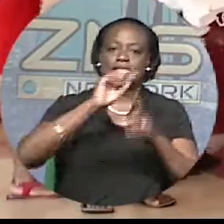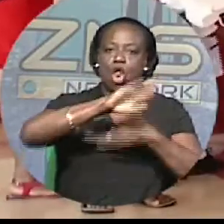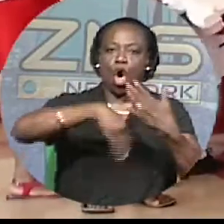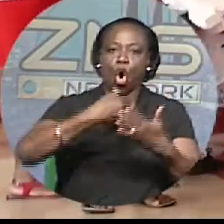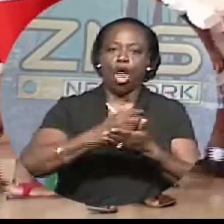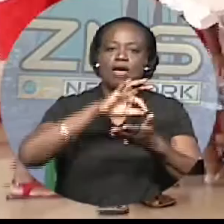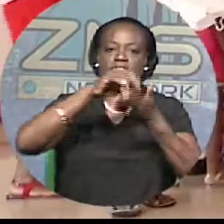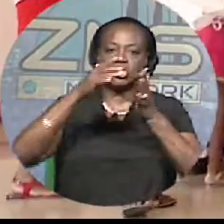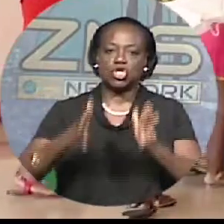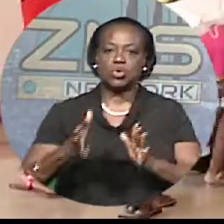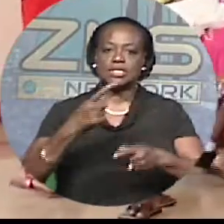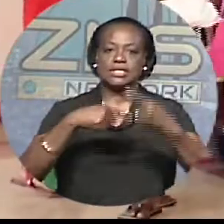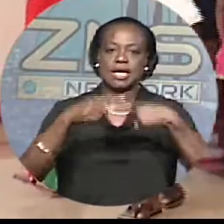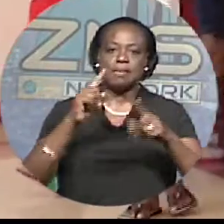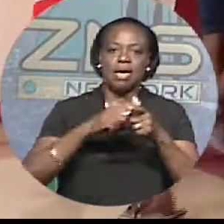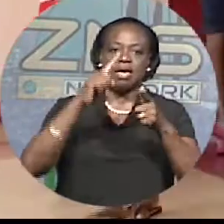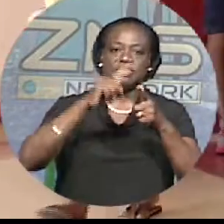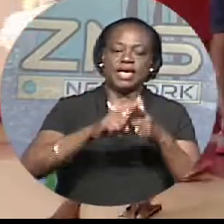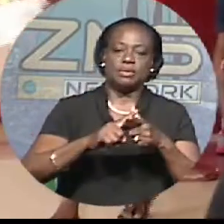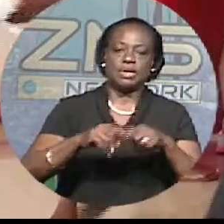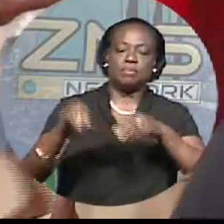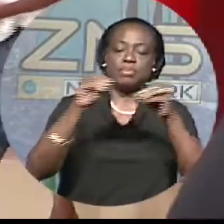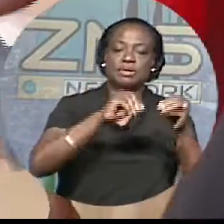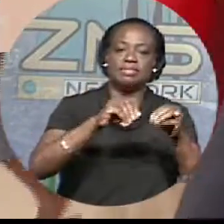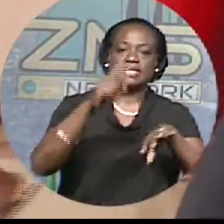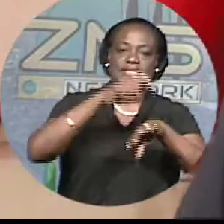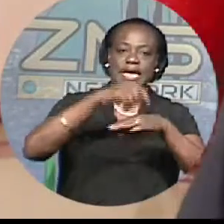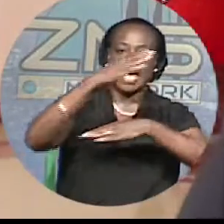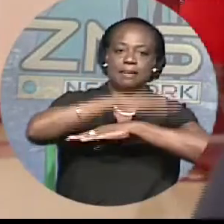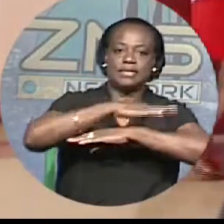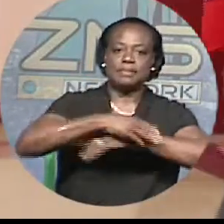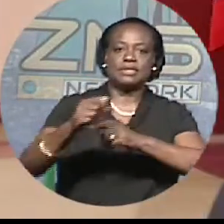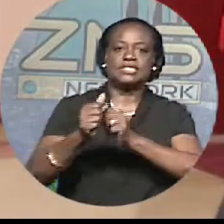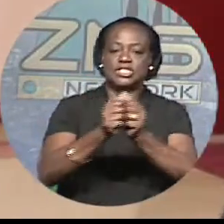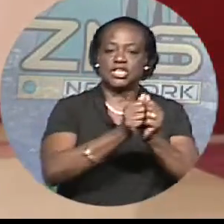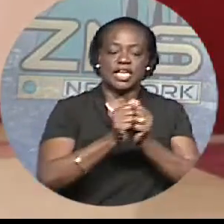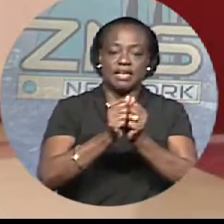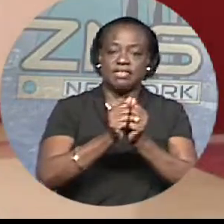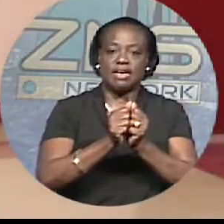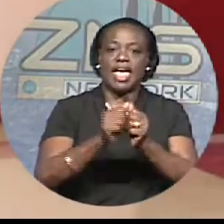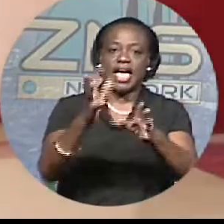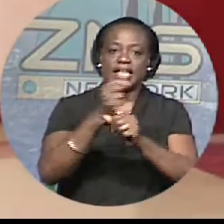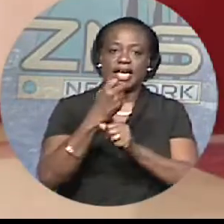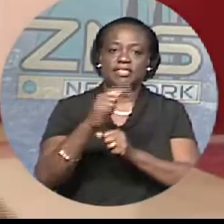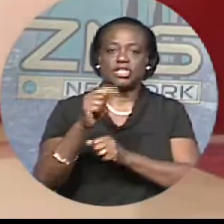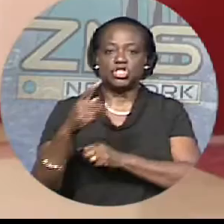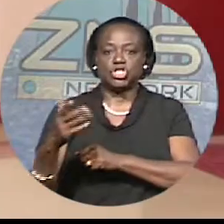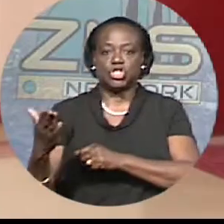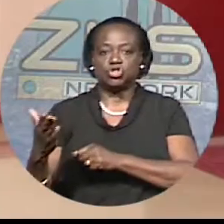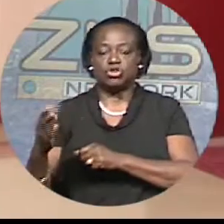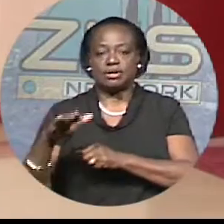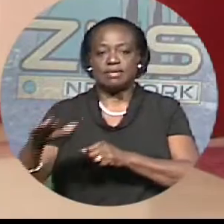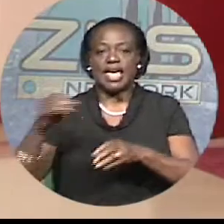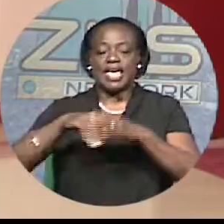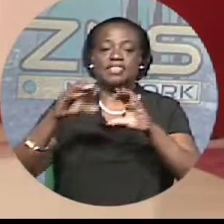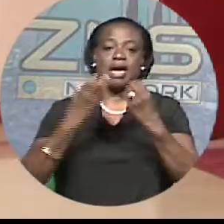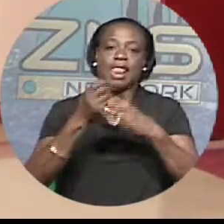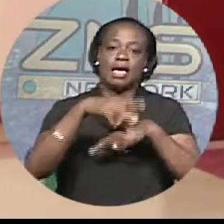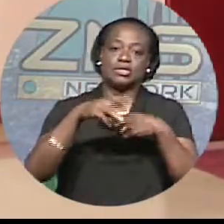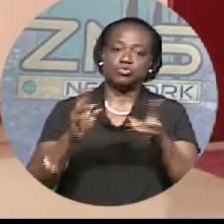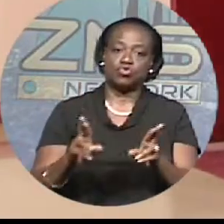come and you're able to put those timetables together and get the schedules together and get the children actually in the